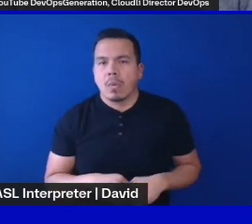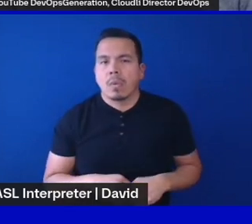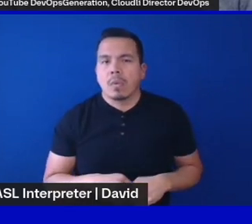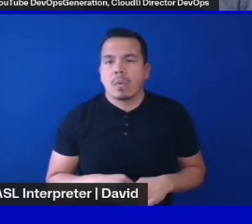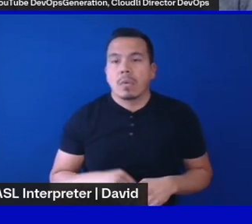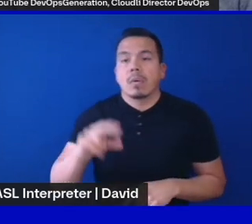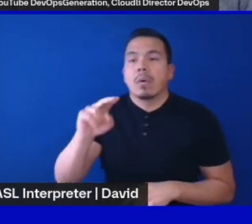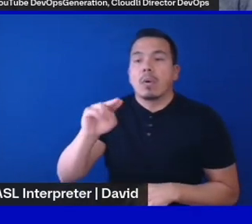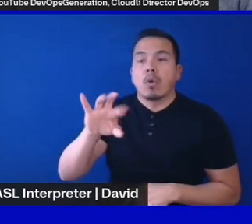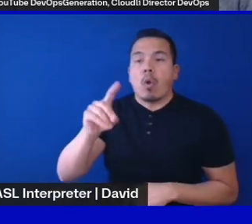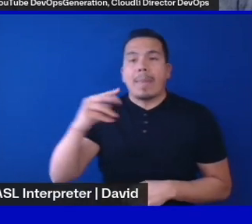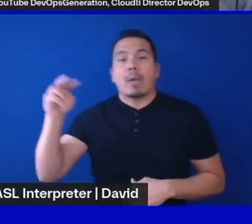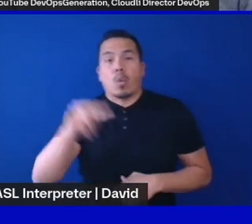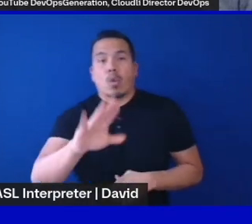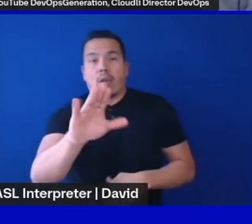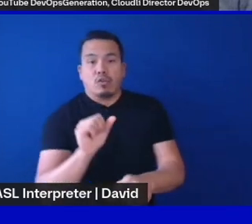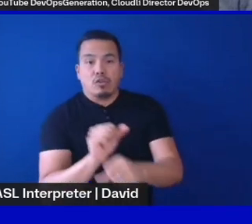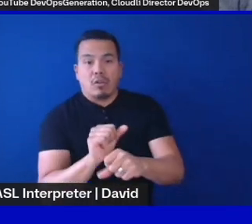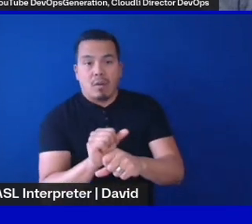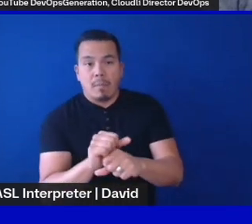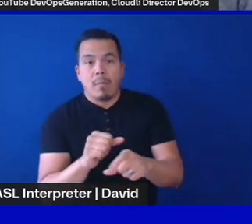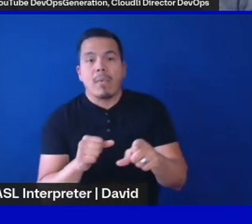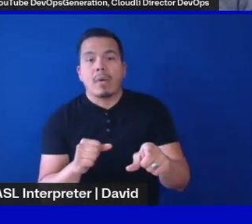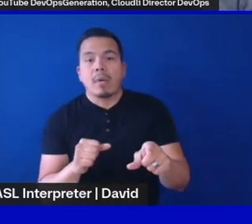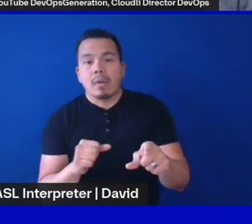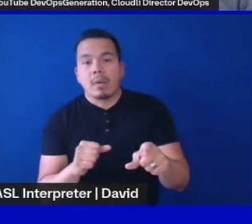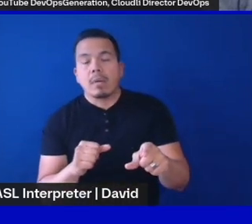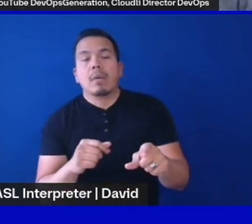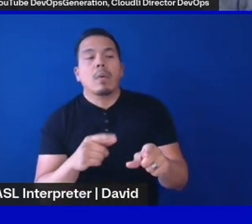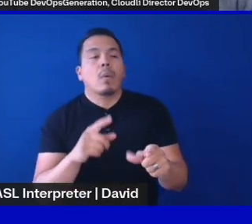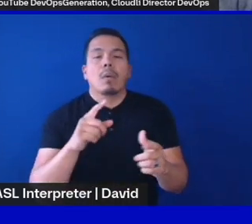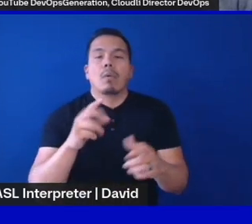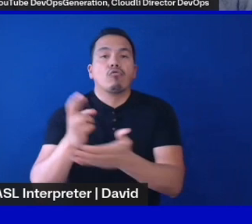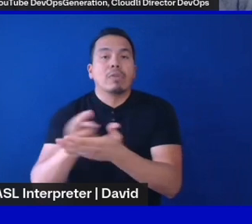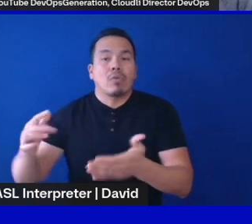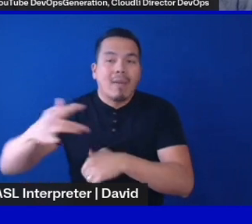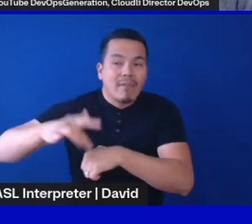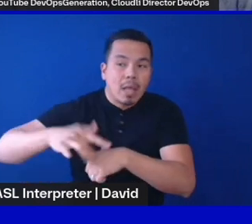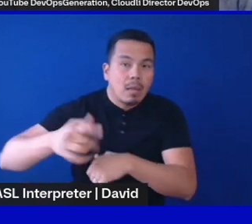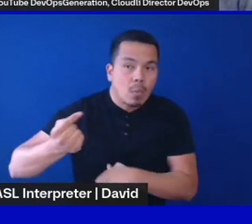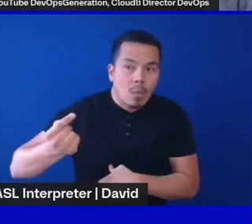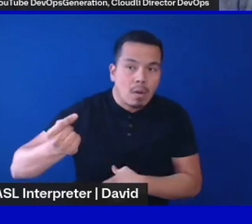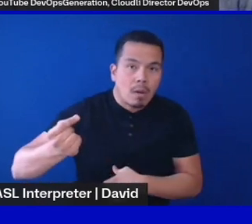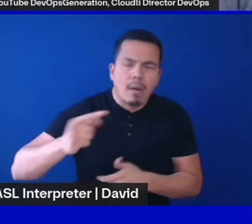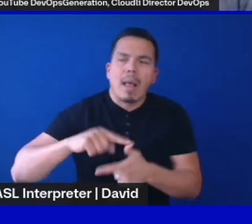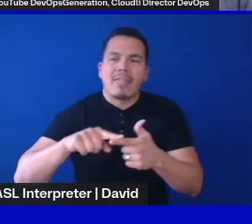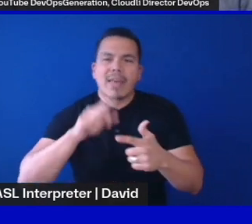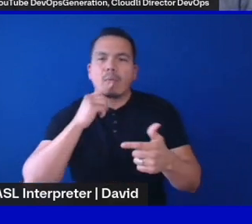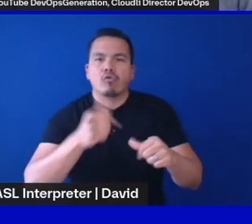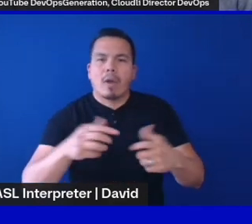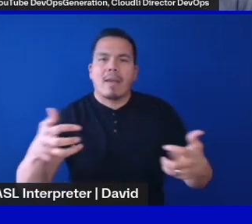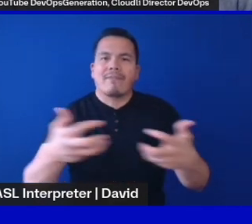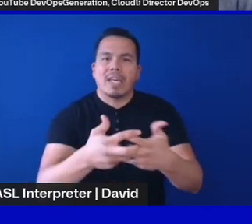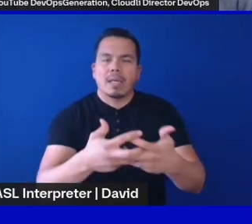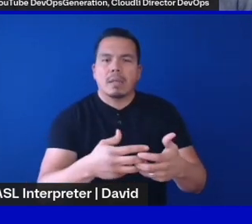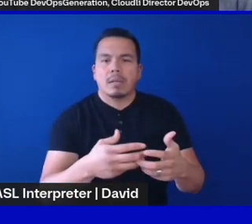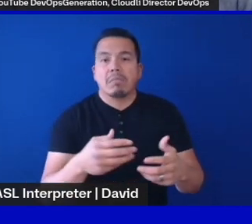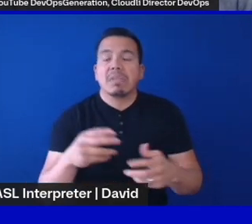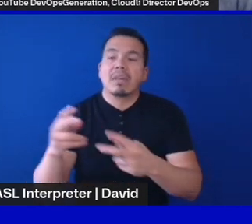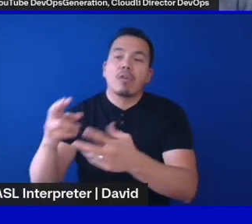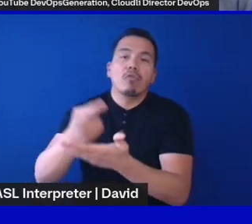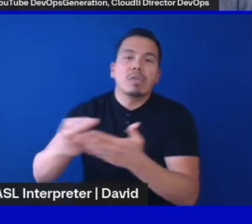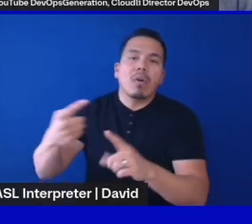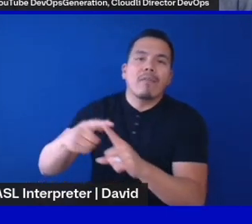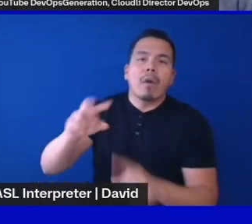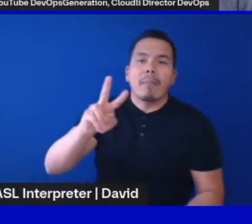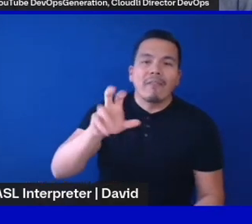at your job and it looks at its available resources and it'll find a way to fit you in. It can fetch resources from Vault and